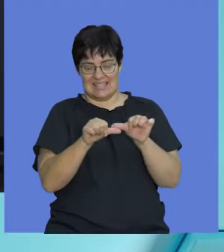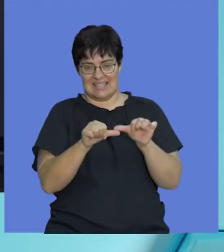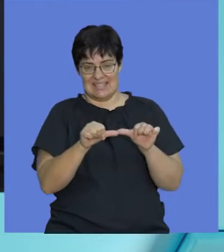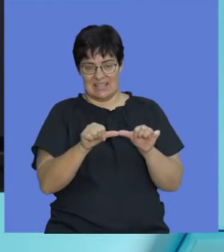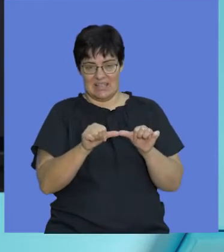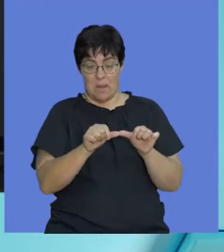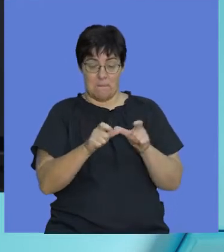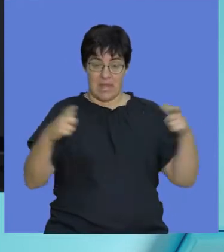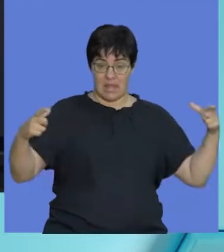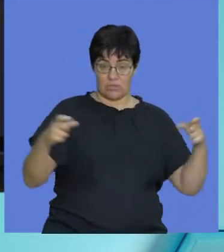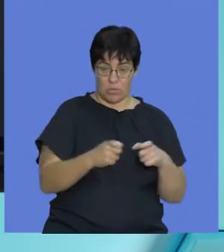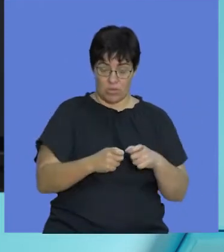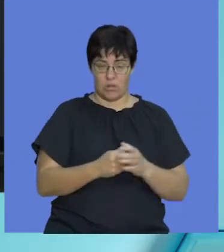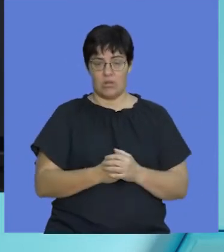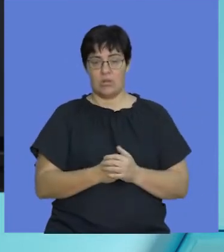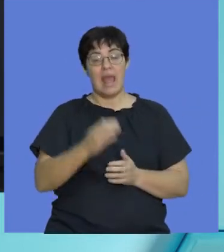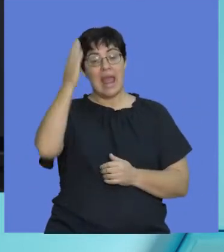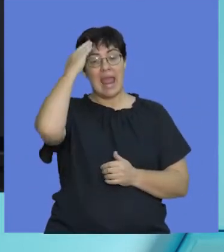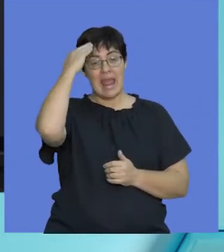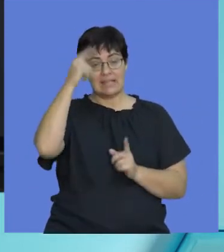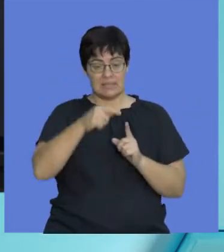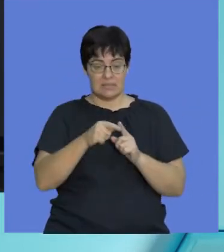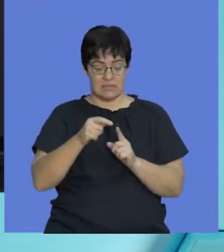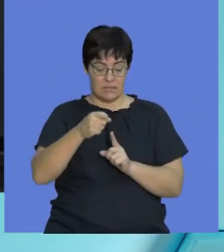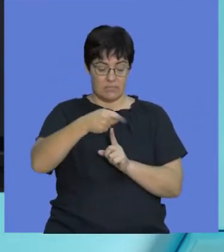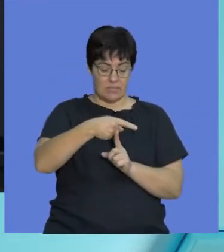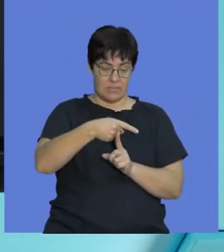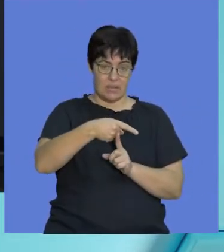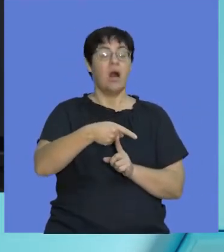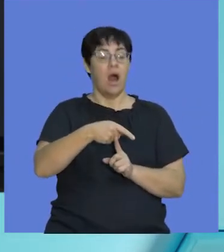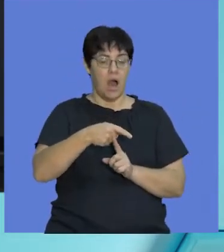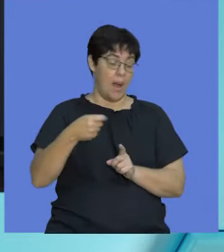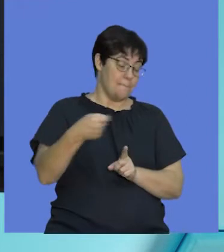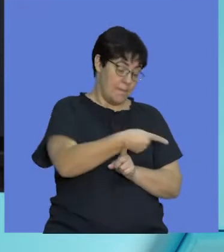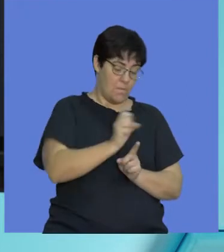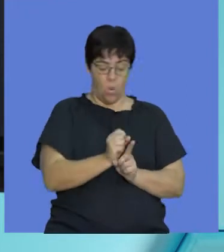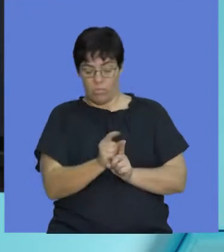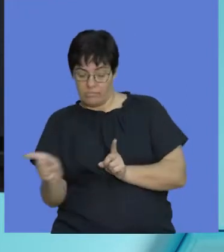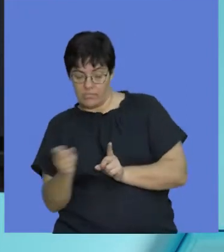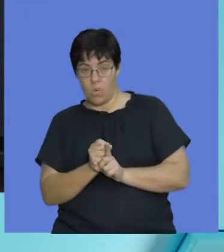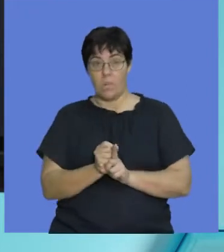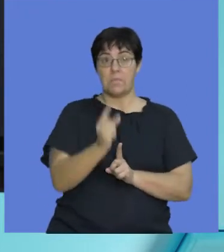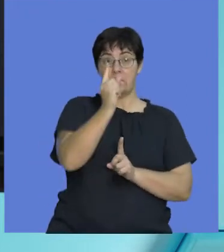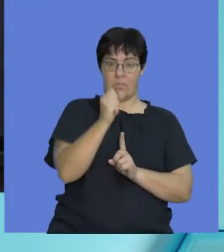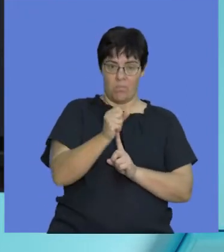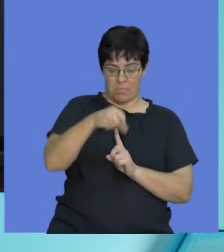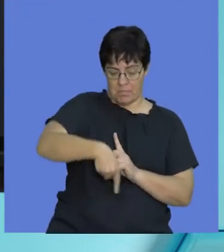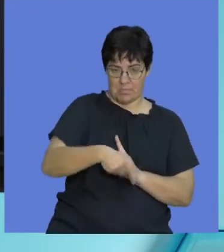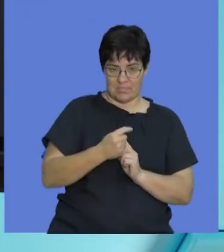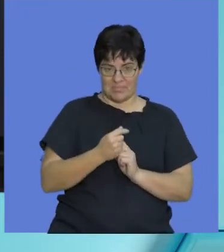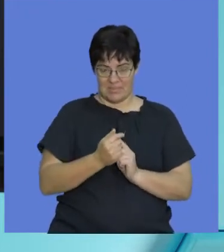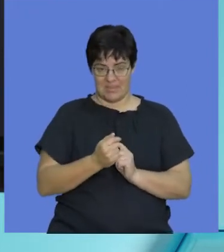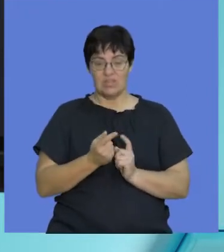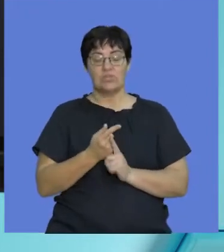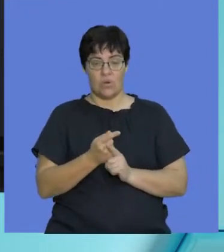size of the vector, and the arrowhead shows me the direction it's moving in, okay?